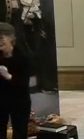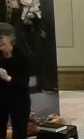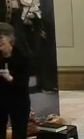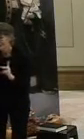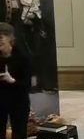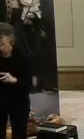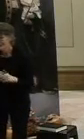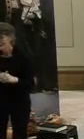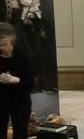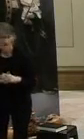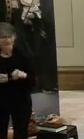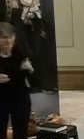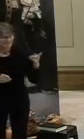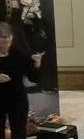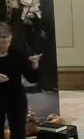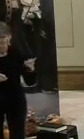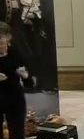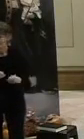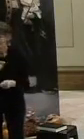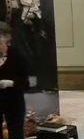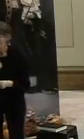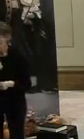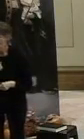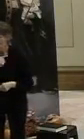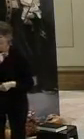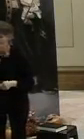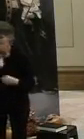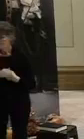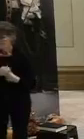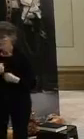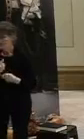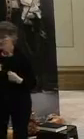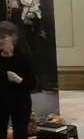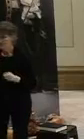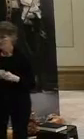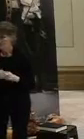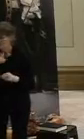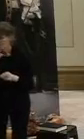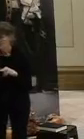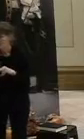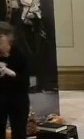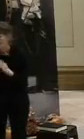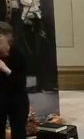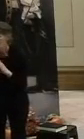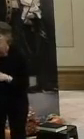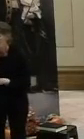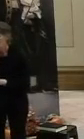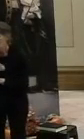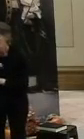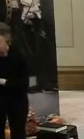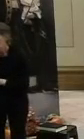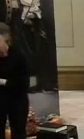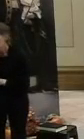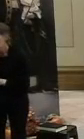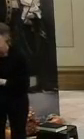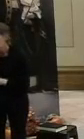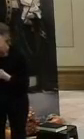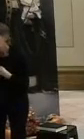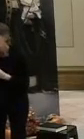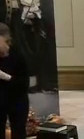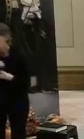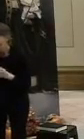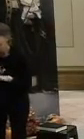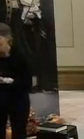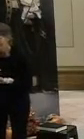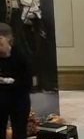eating bonbons and watch TV all day. That's not what a priest does. I always think that as